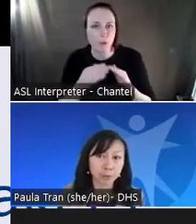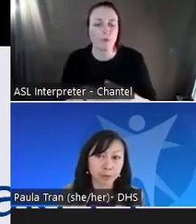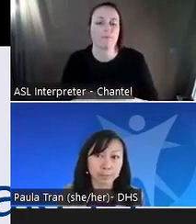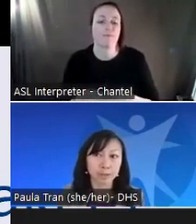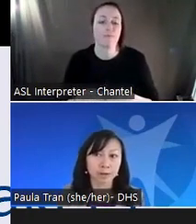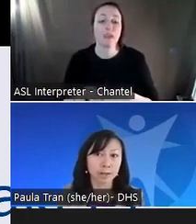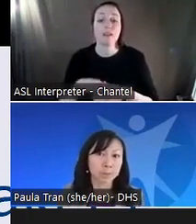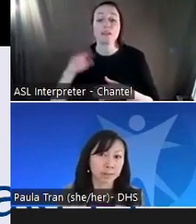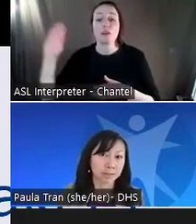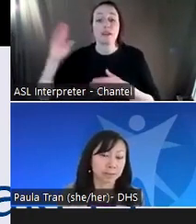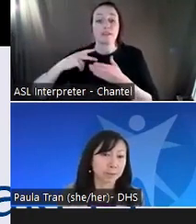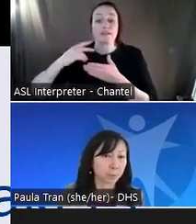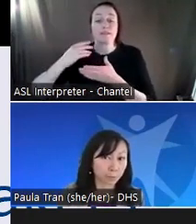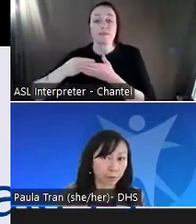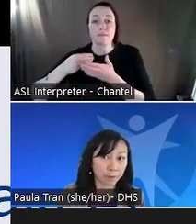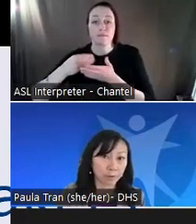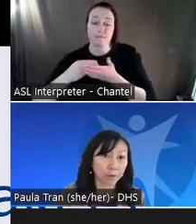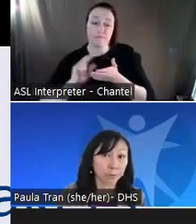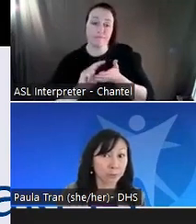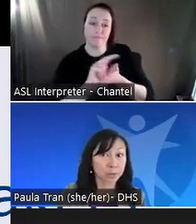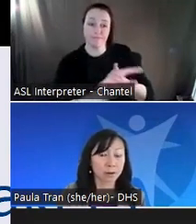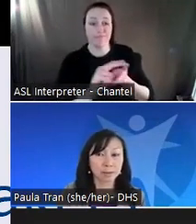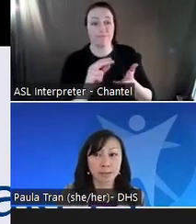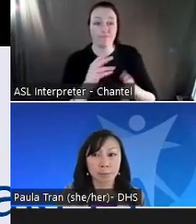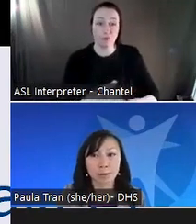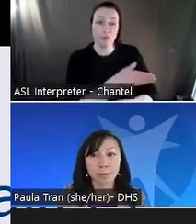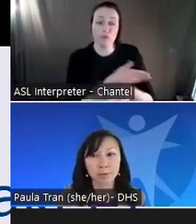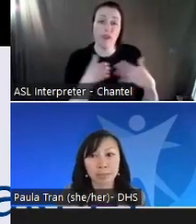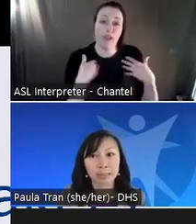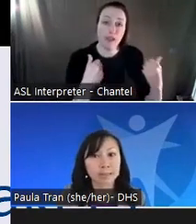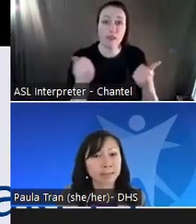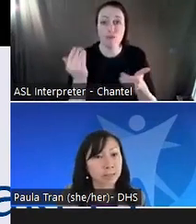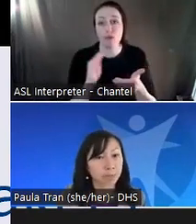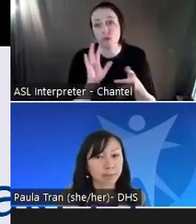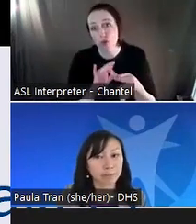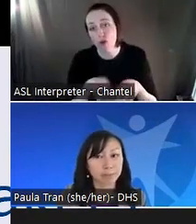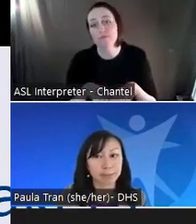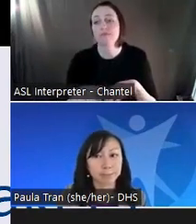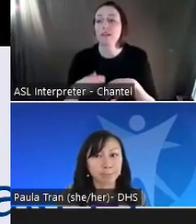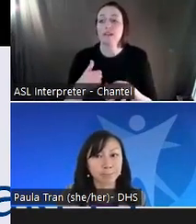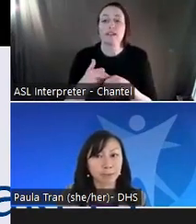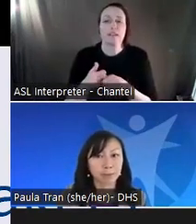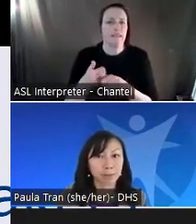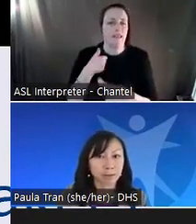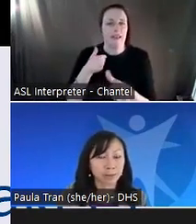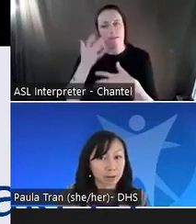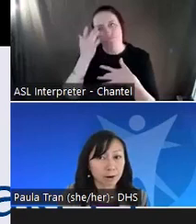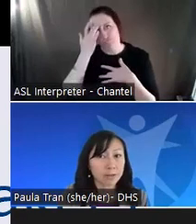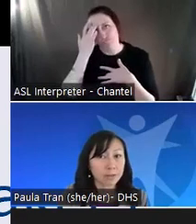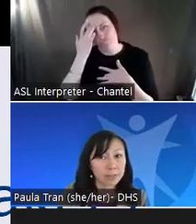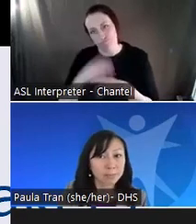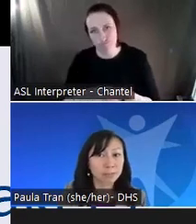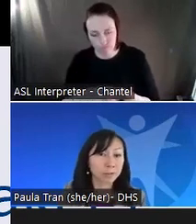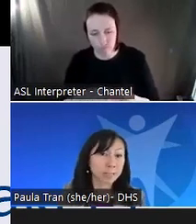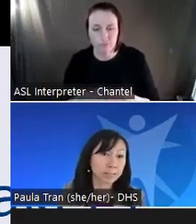proven programs across Wisconsin to improve health, reduce costs, and prevent or delay disease among adults. There are